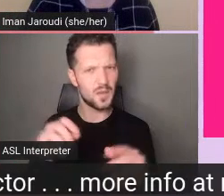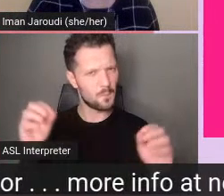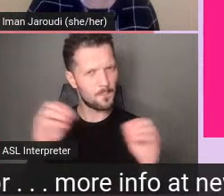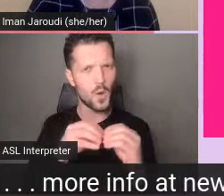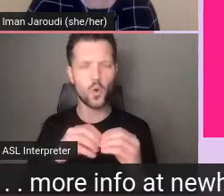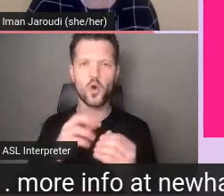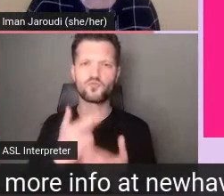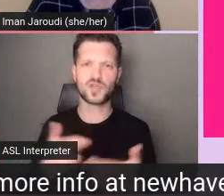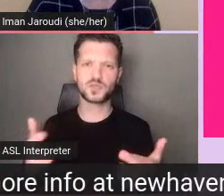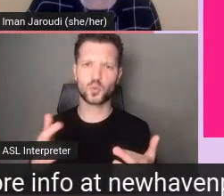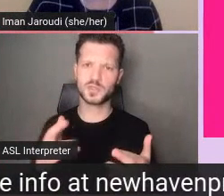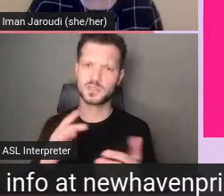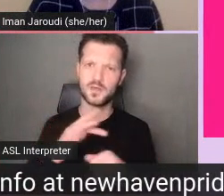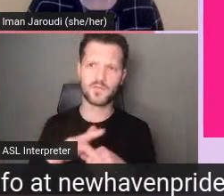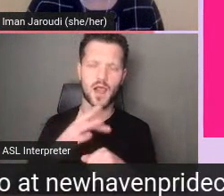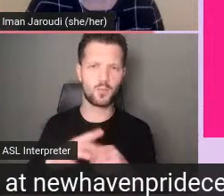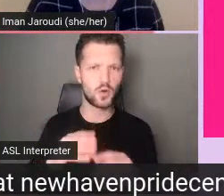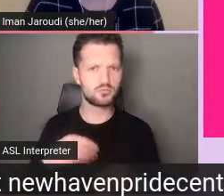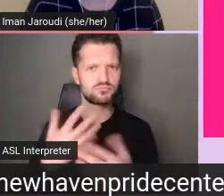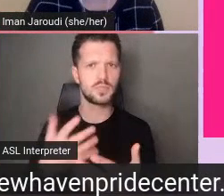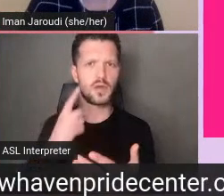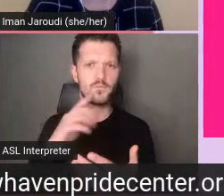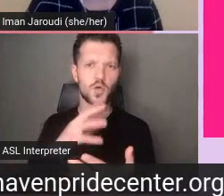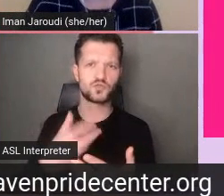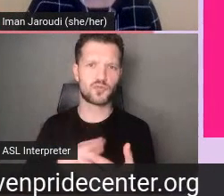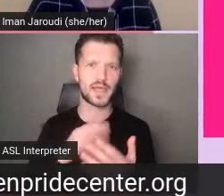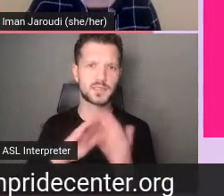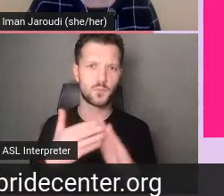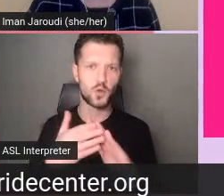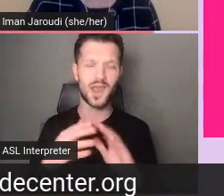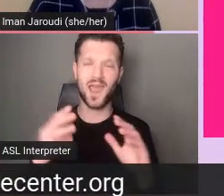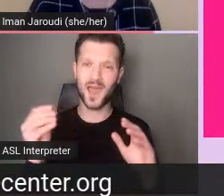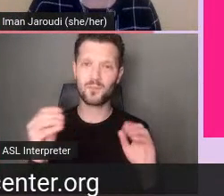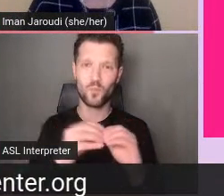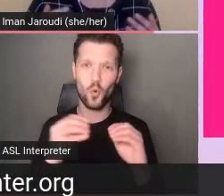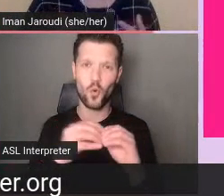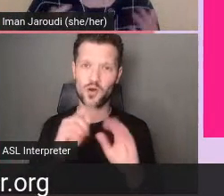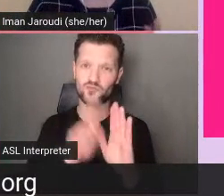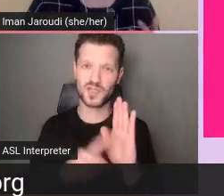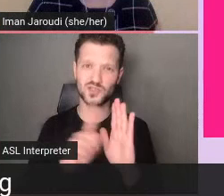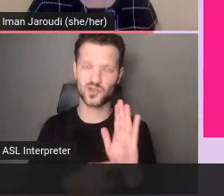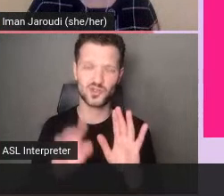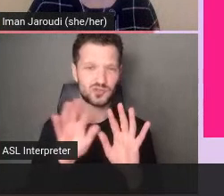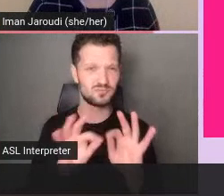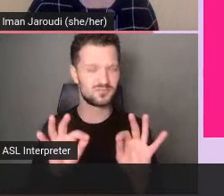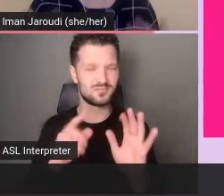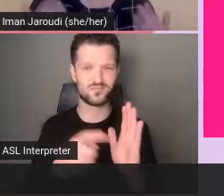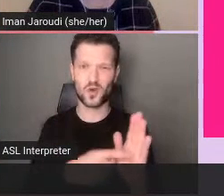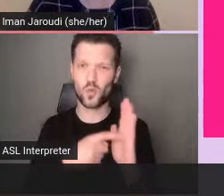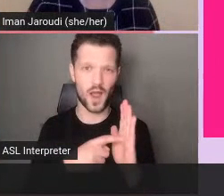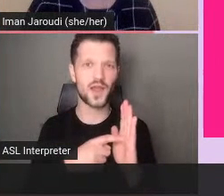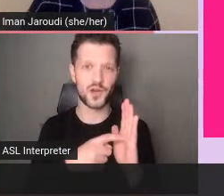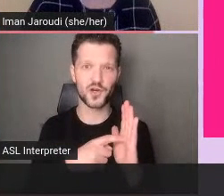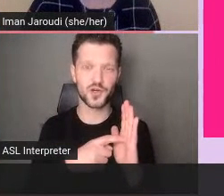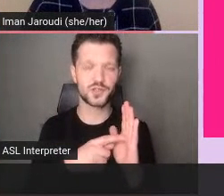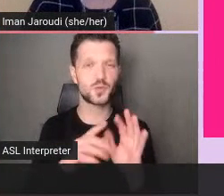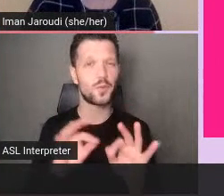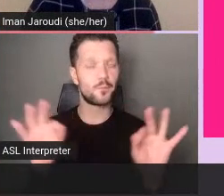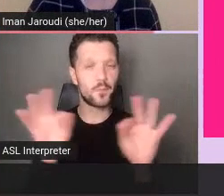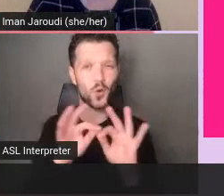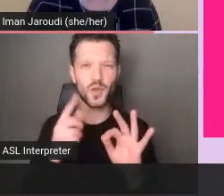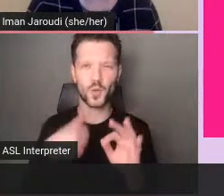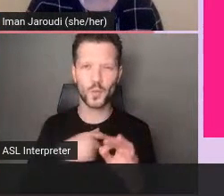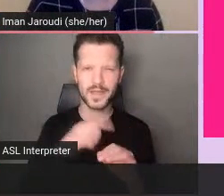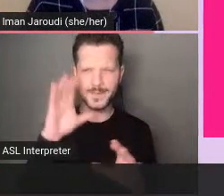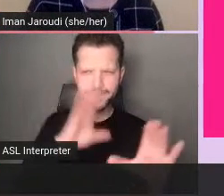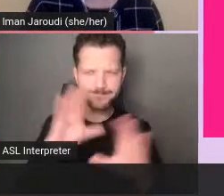community, and also further research has to be done on these critical issues. And it's of utmost importance that we seek out and uplift